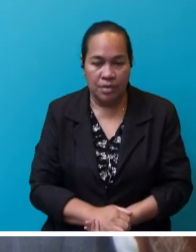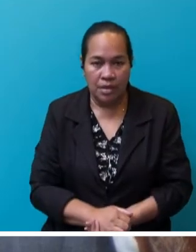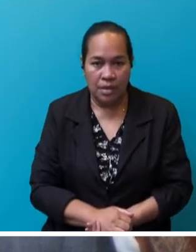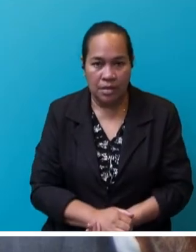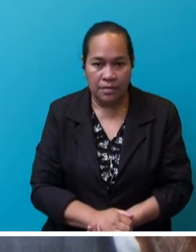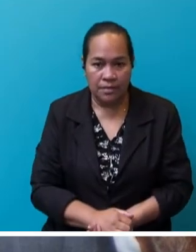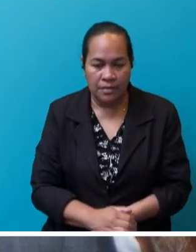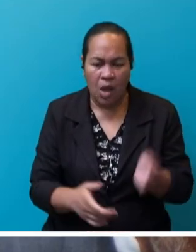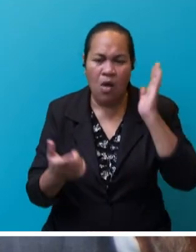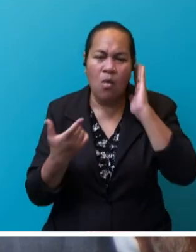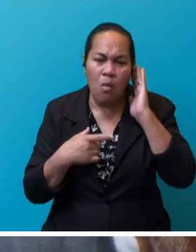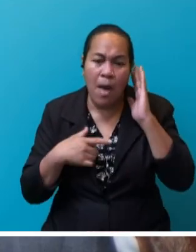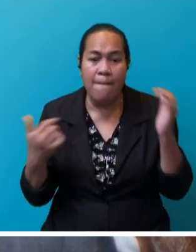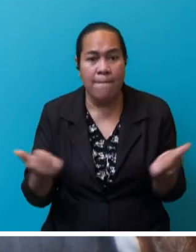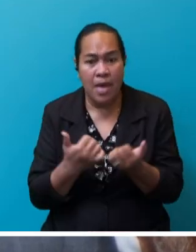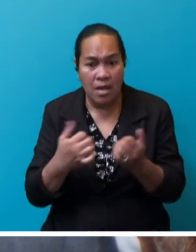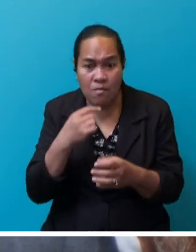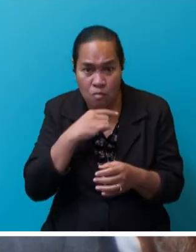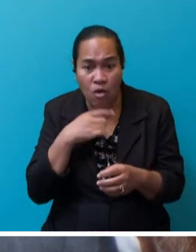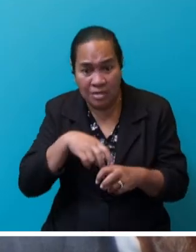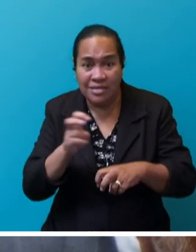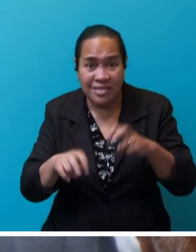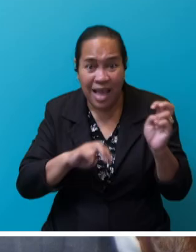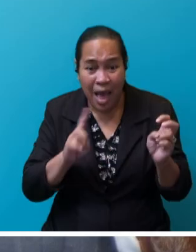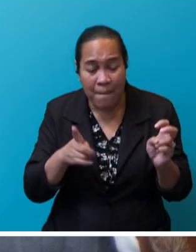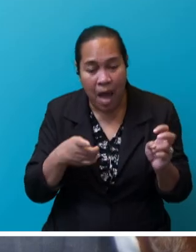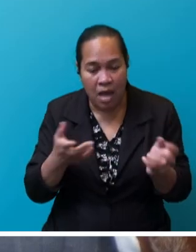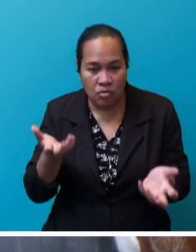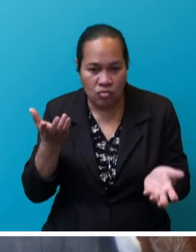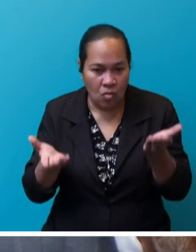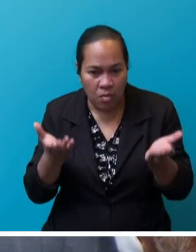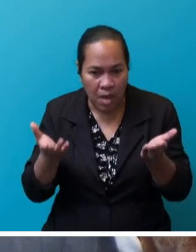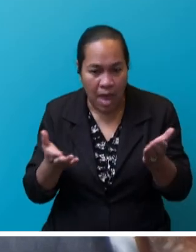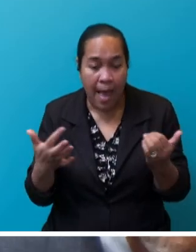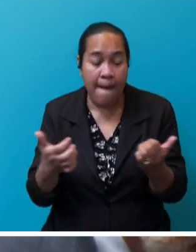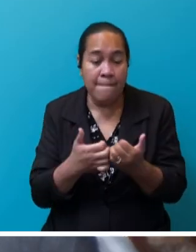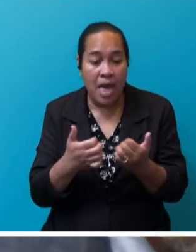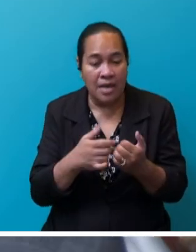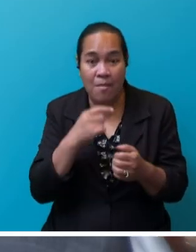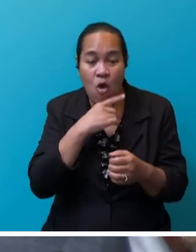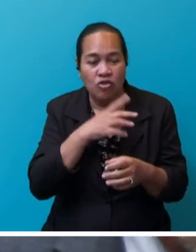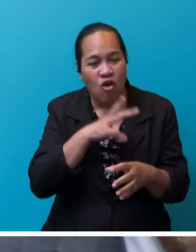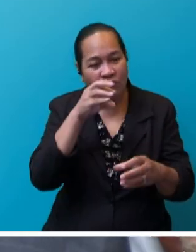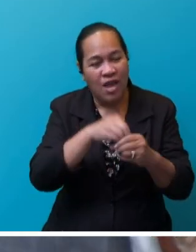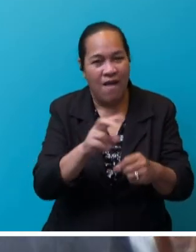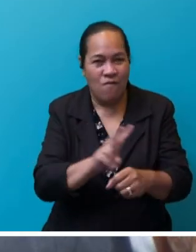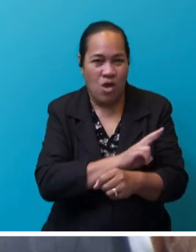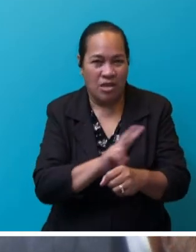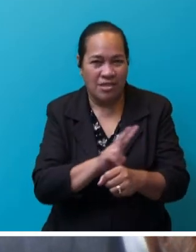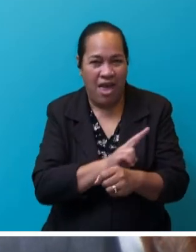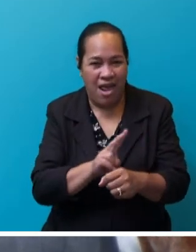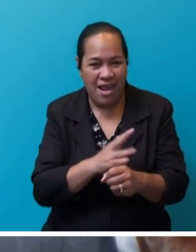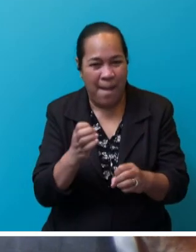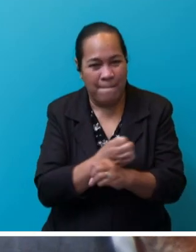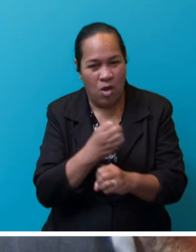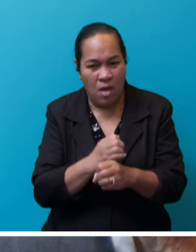While large numbers of boys also seem to be dropping out, many eventually go to vocational or employment opportunities. When girls